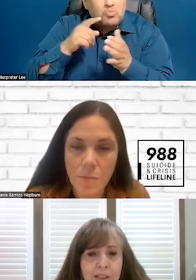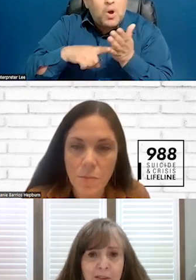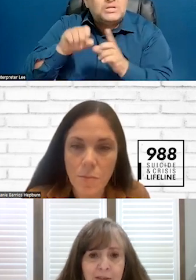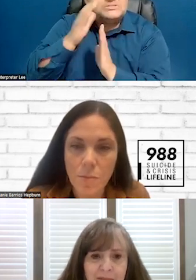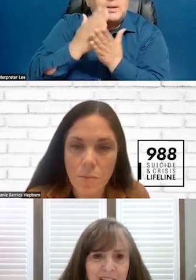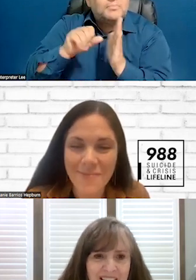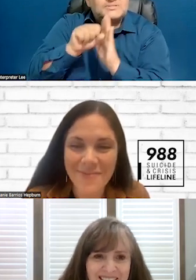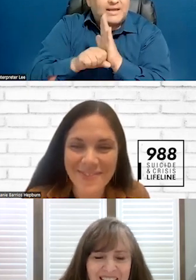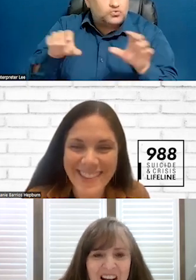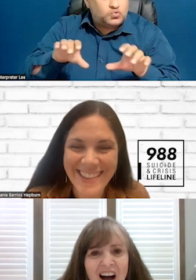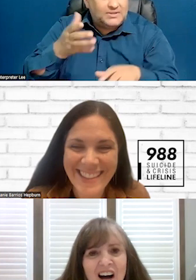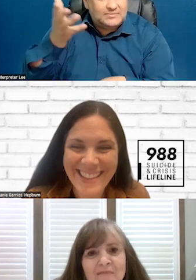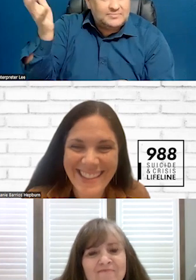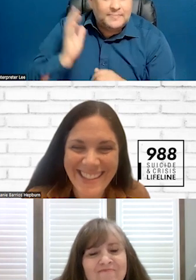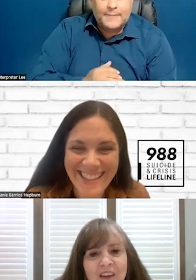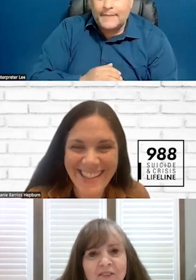Absolutely.